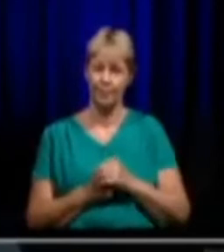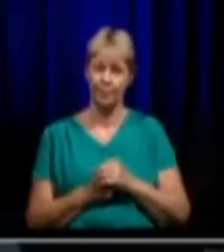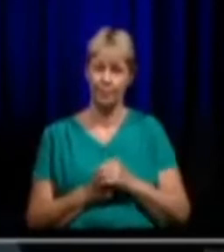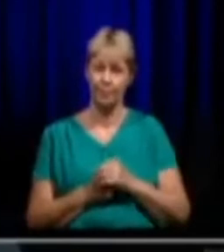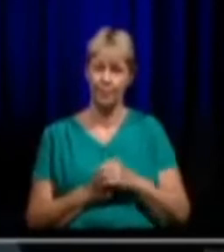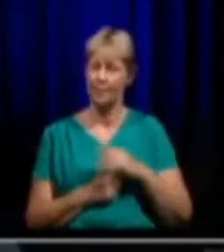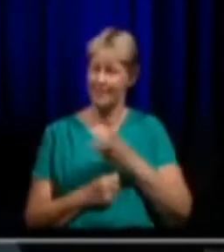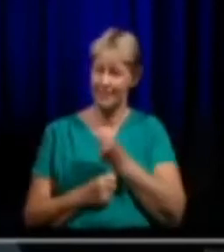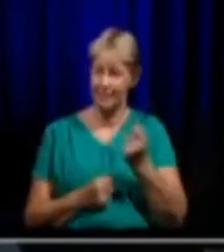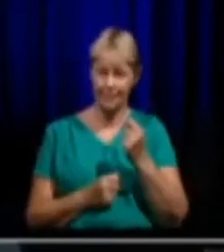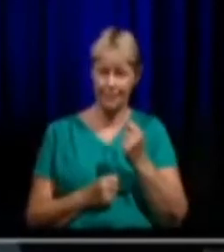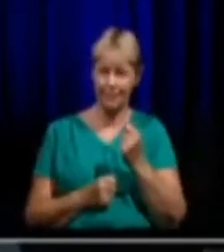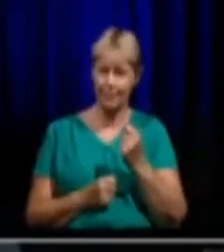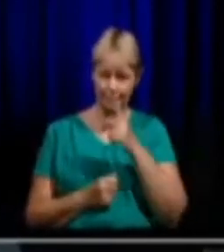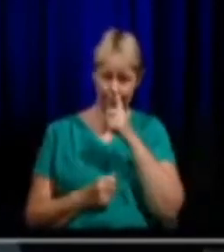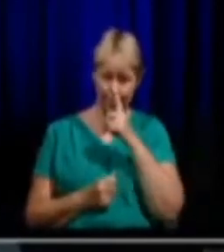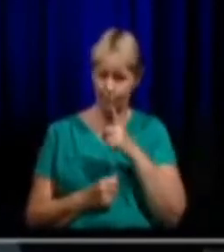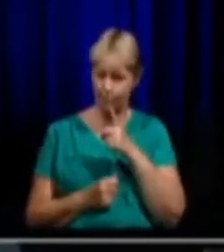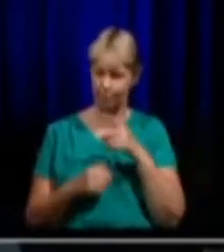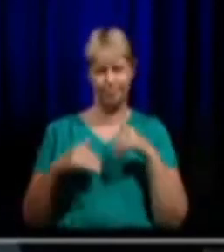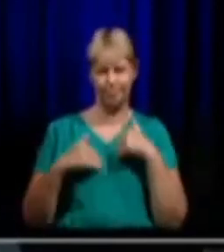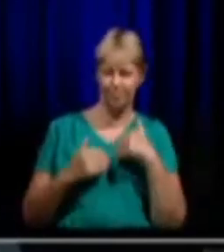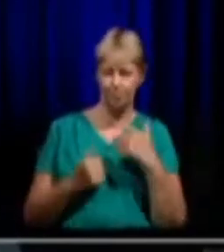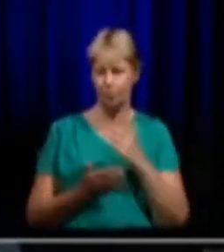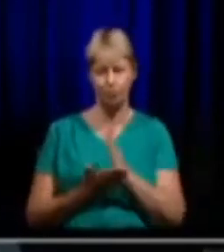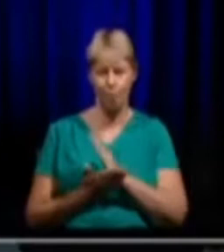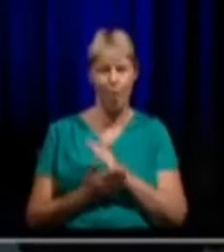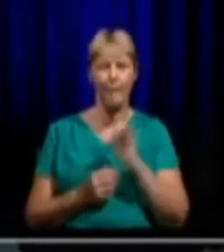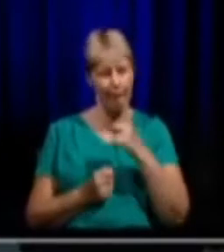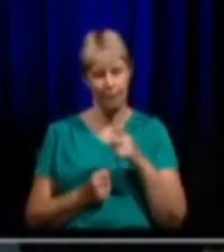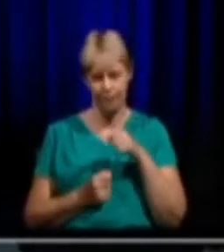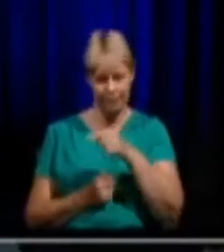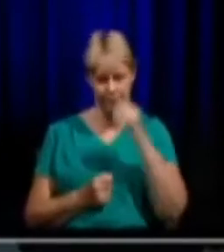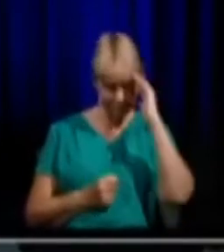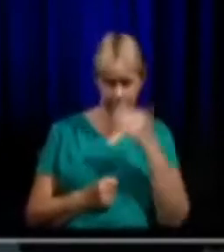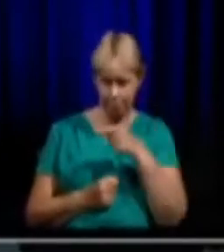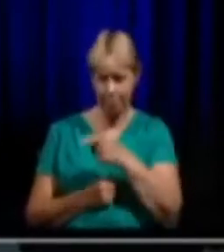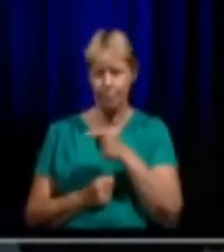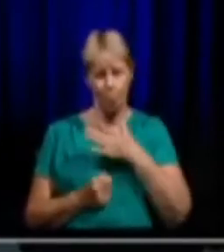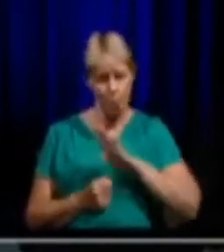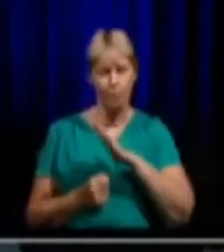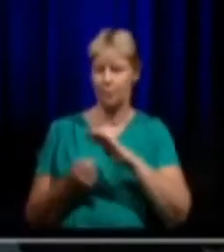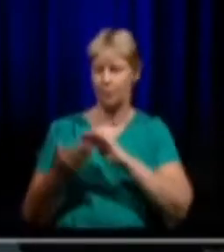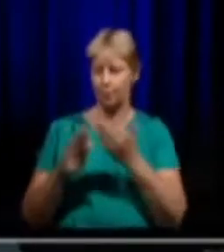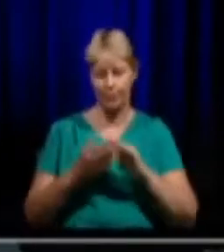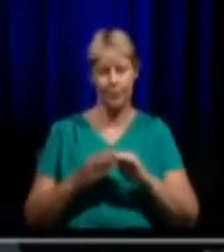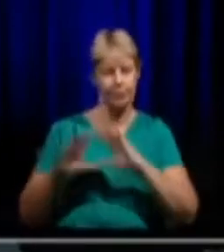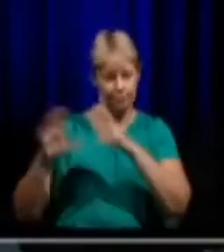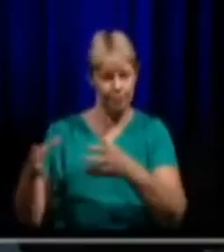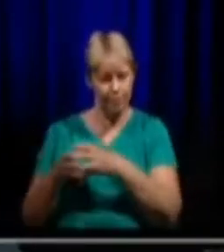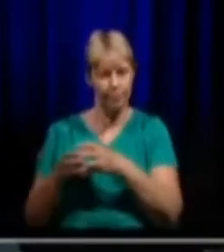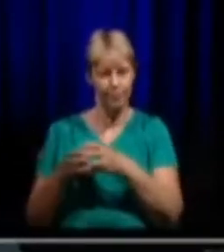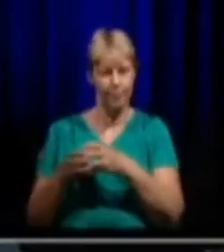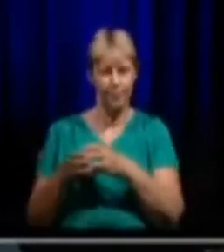little bit. But he committed to community. And why did he do this? Because of this truth, you are